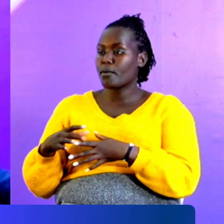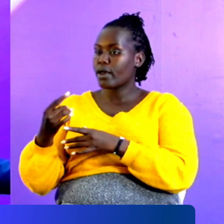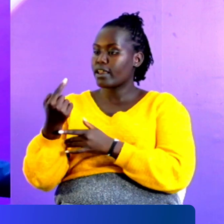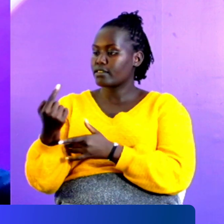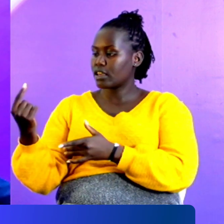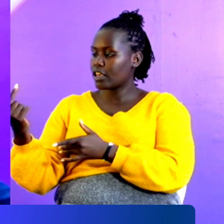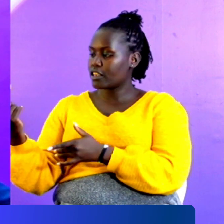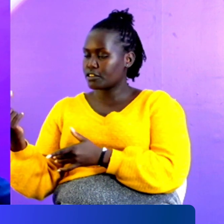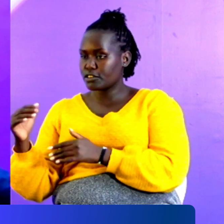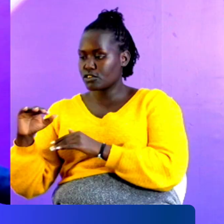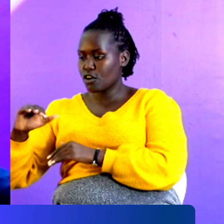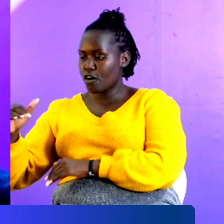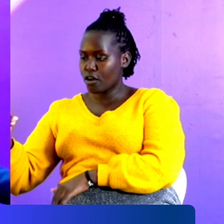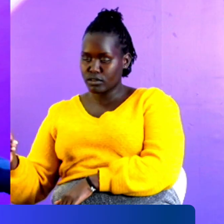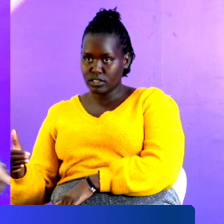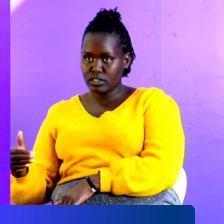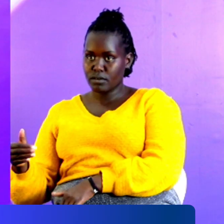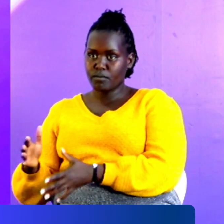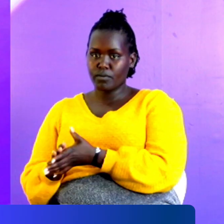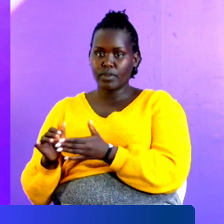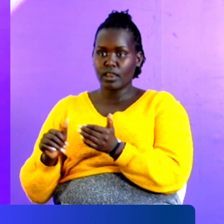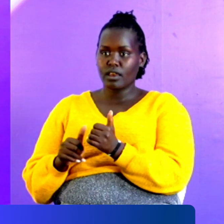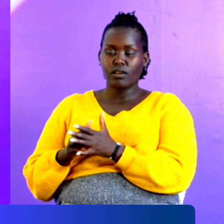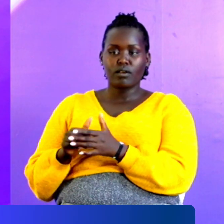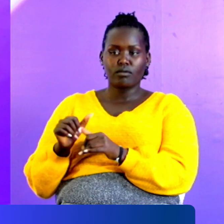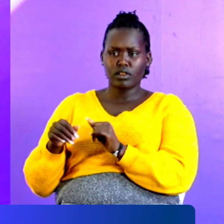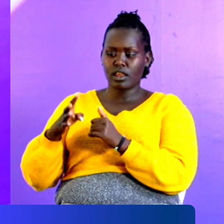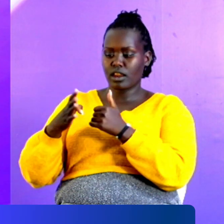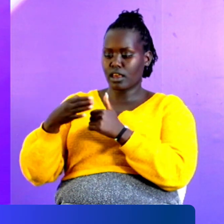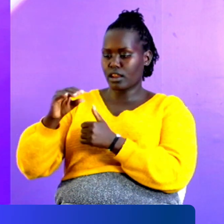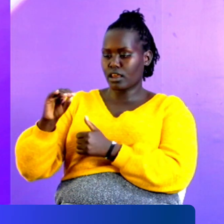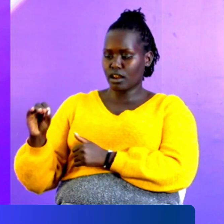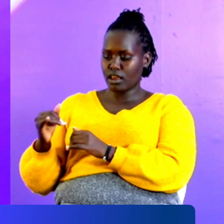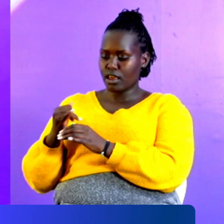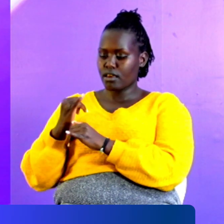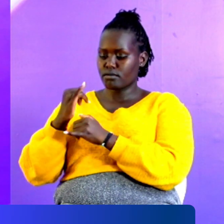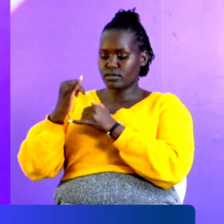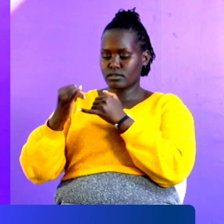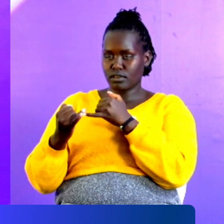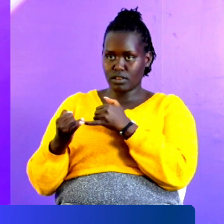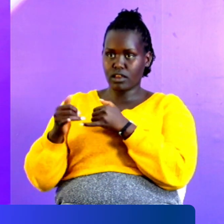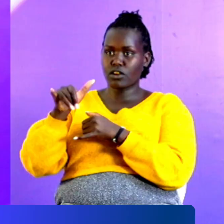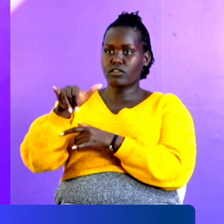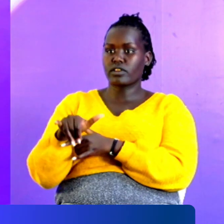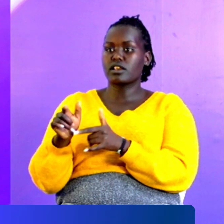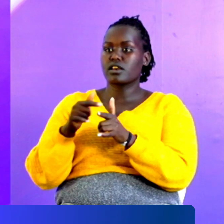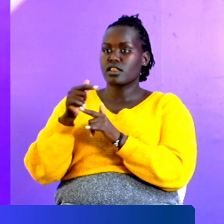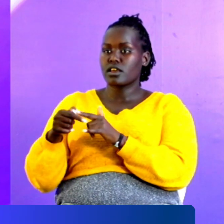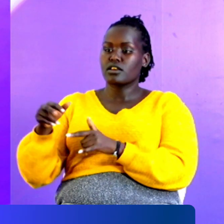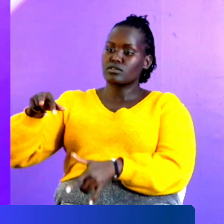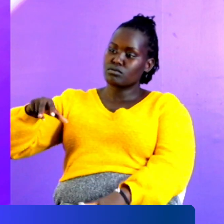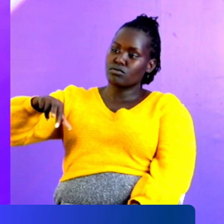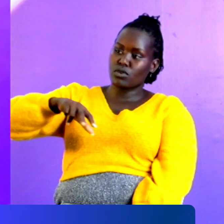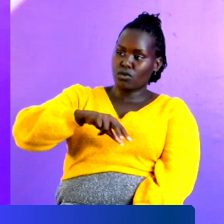ward and each constituency along that 900 kilometer trail. Yeah. Until the end of that journey. And it is going to be a